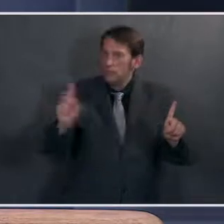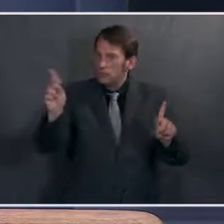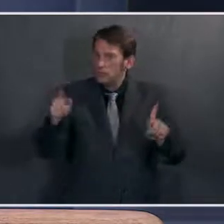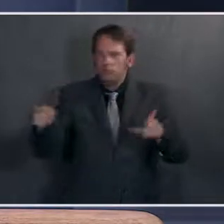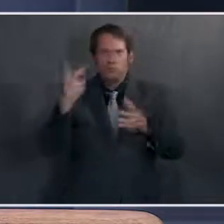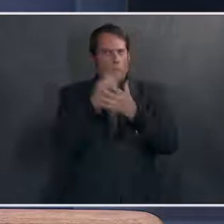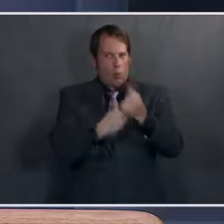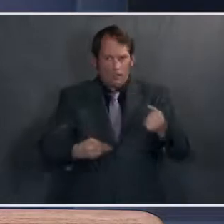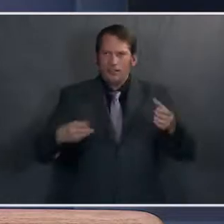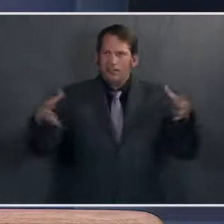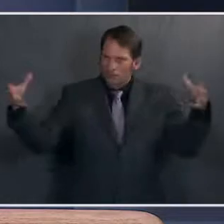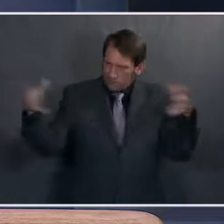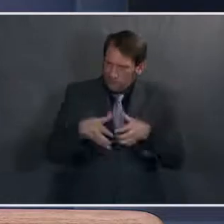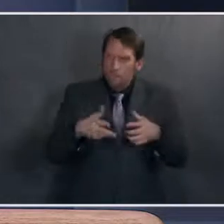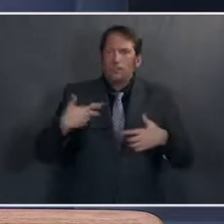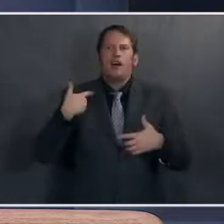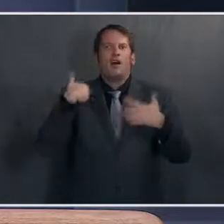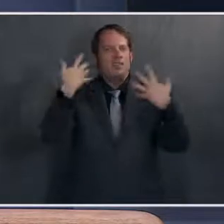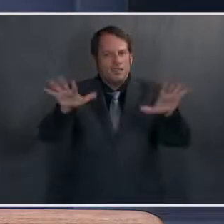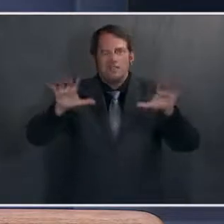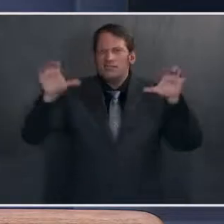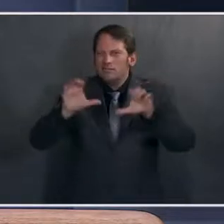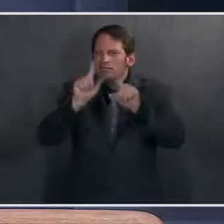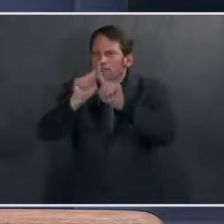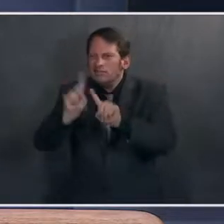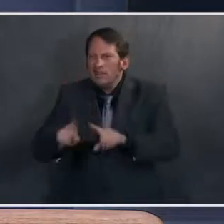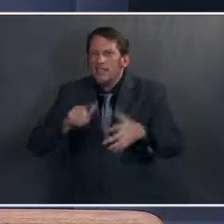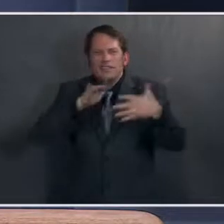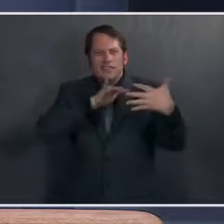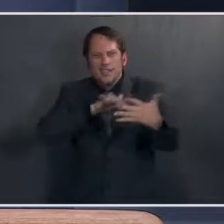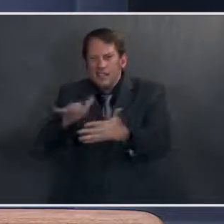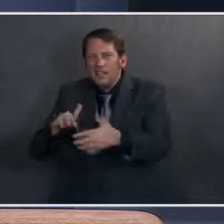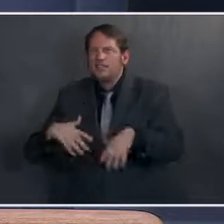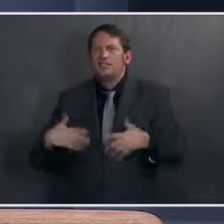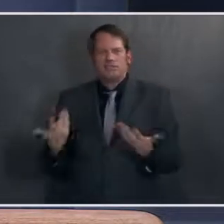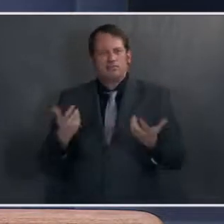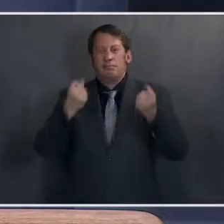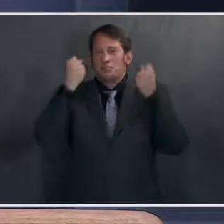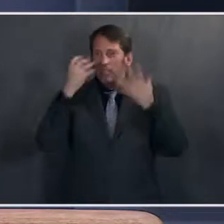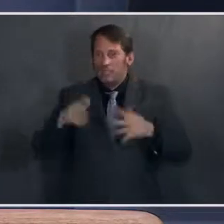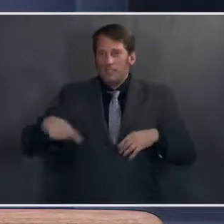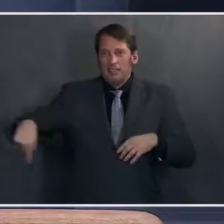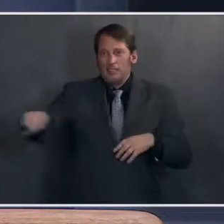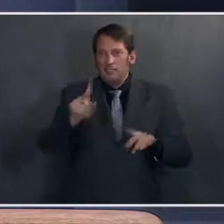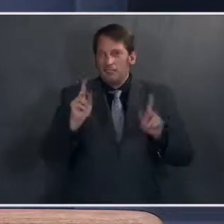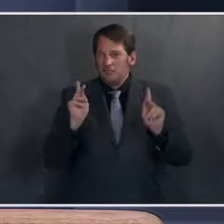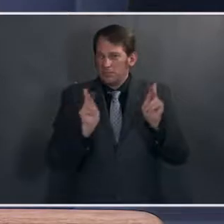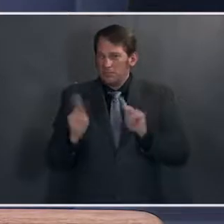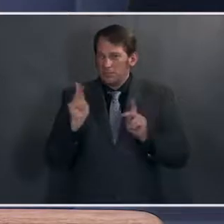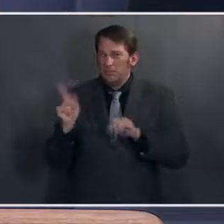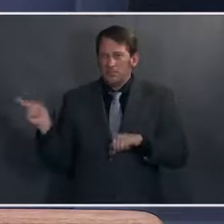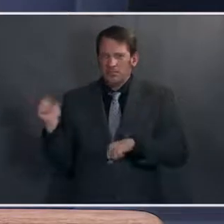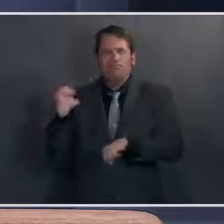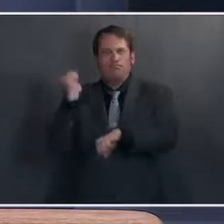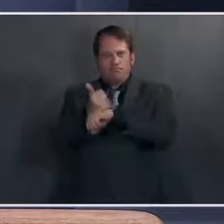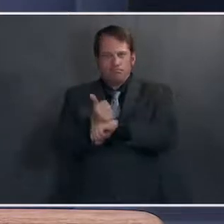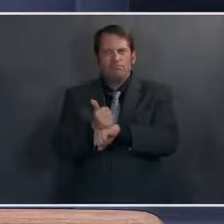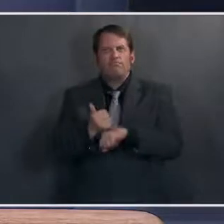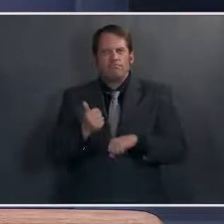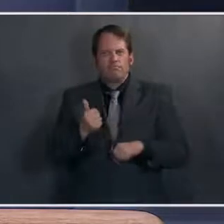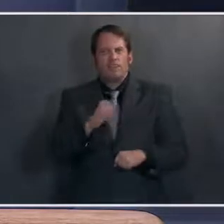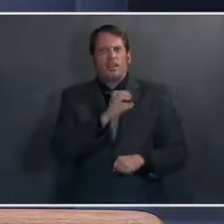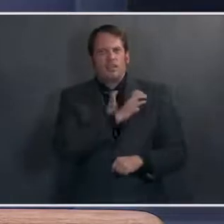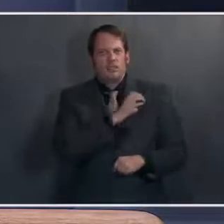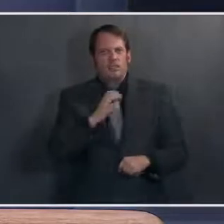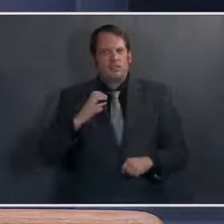And thousands of men and women proudly serve in the Space Force. As you know, it was established by Congress, and any other steps would actually have to be taken by